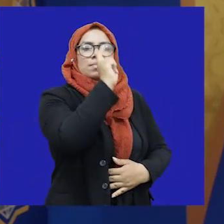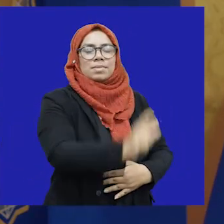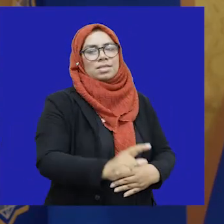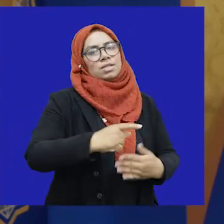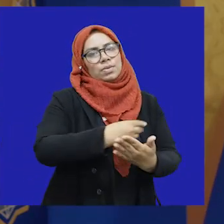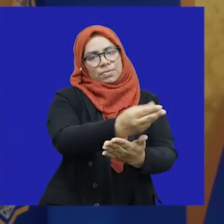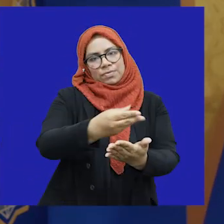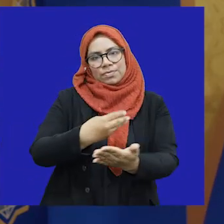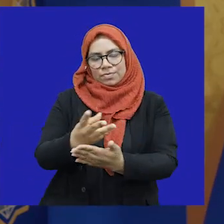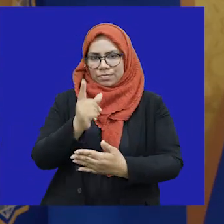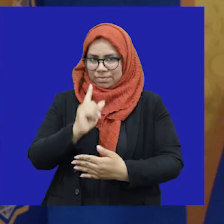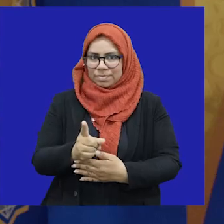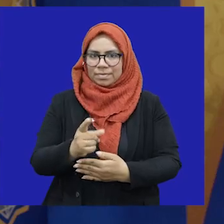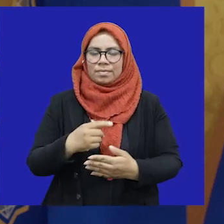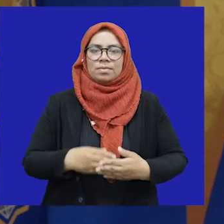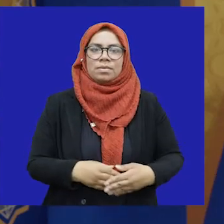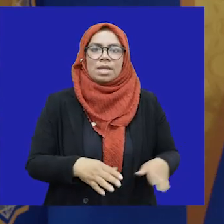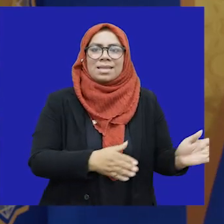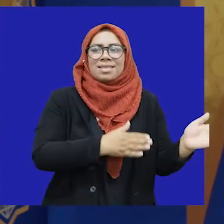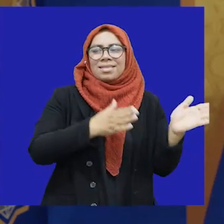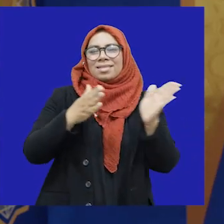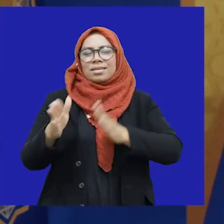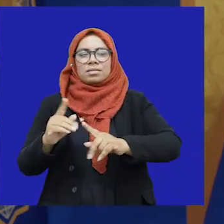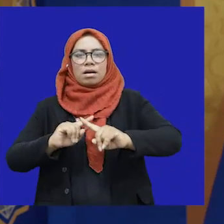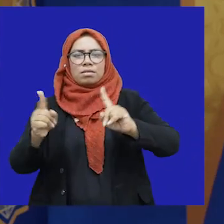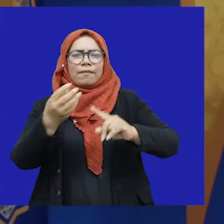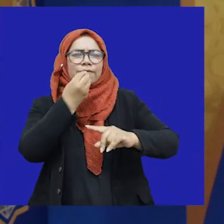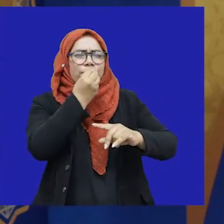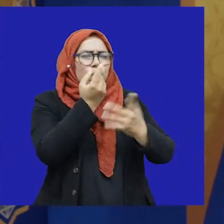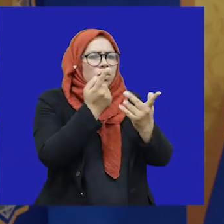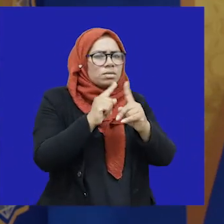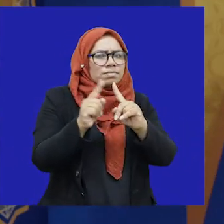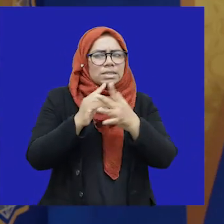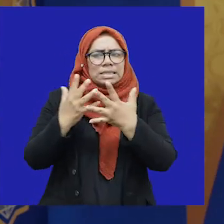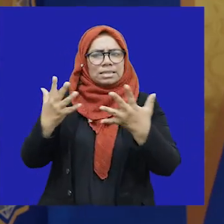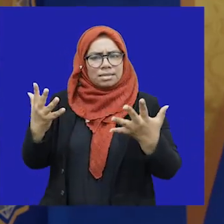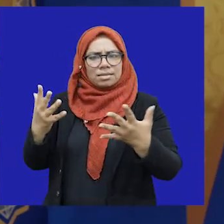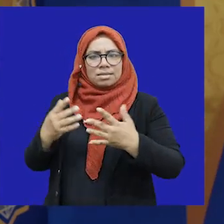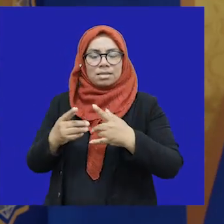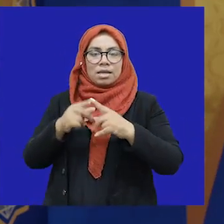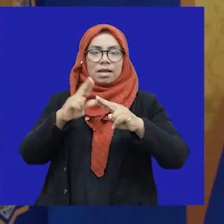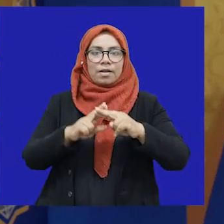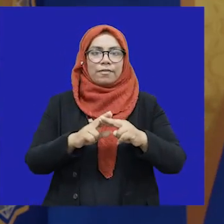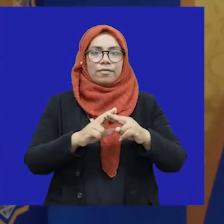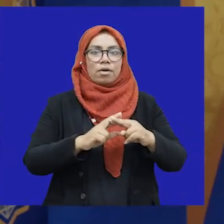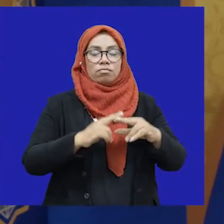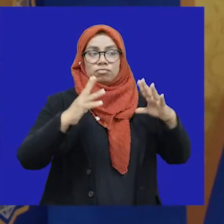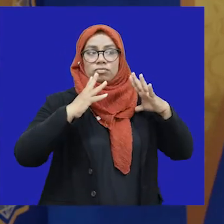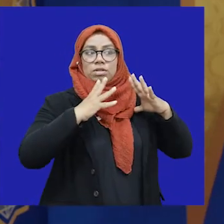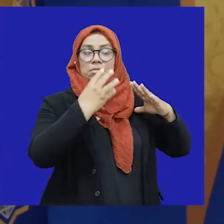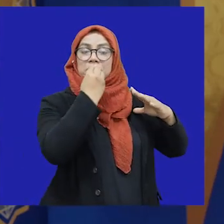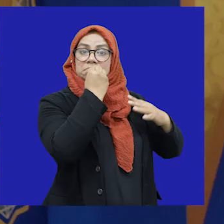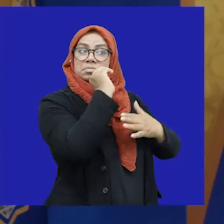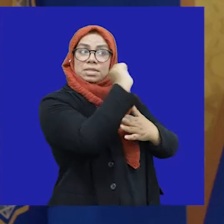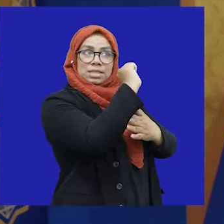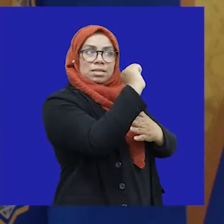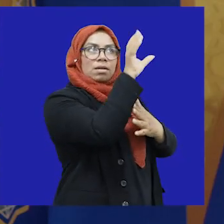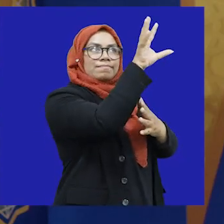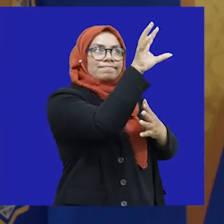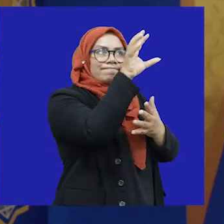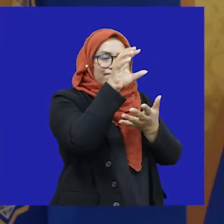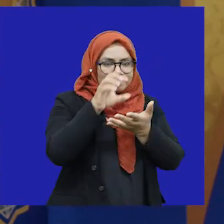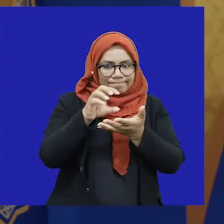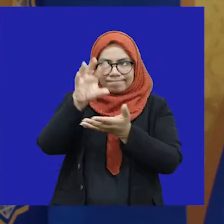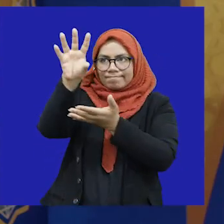is approximately 2.4 kilograms of rice. This measure can vary depending on the type of food, but the